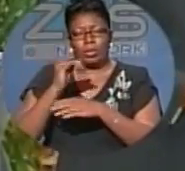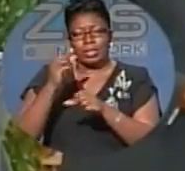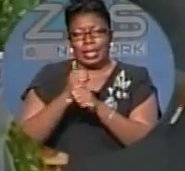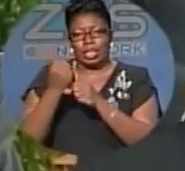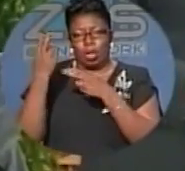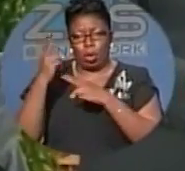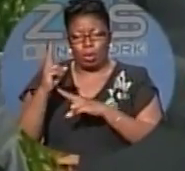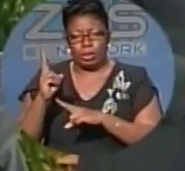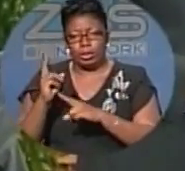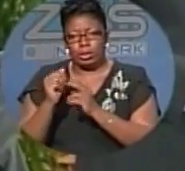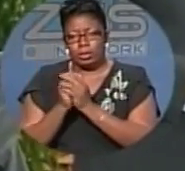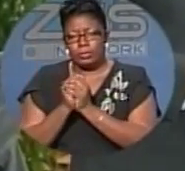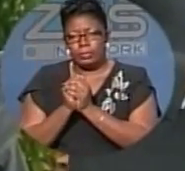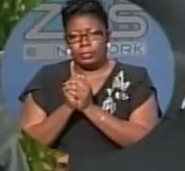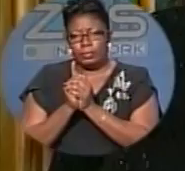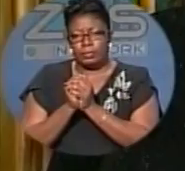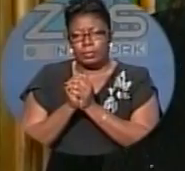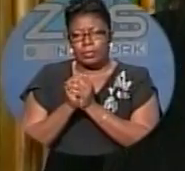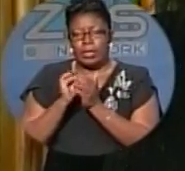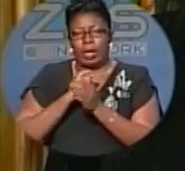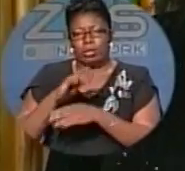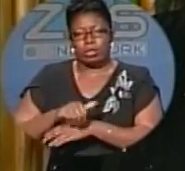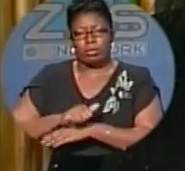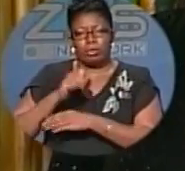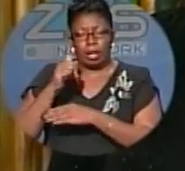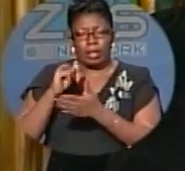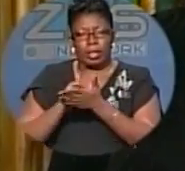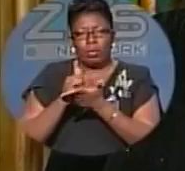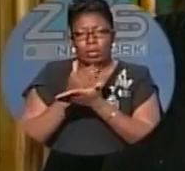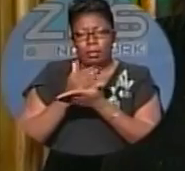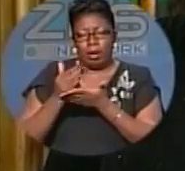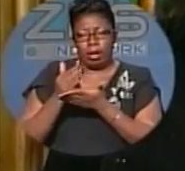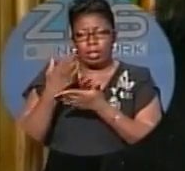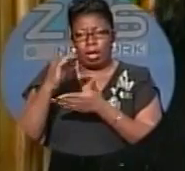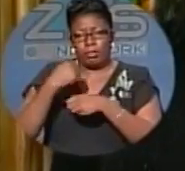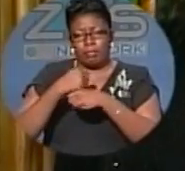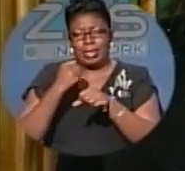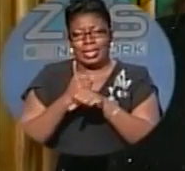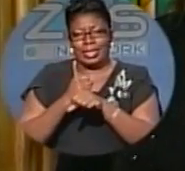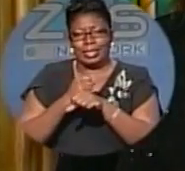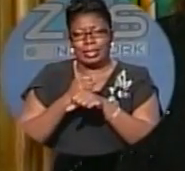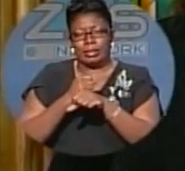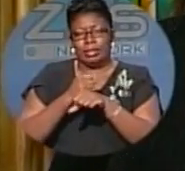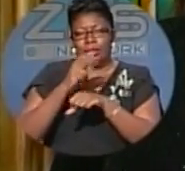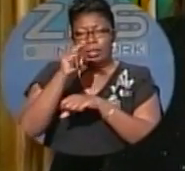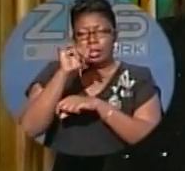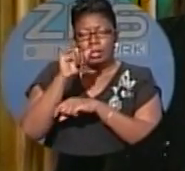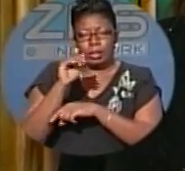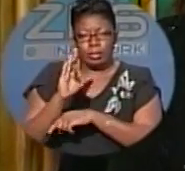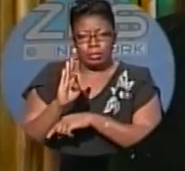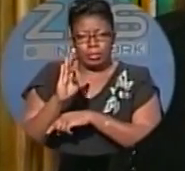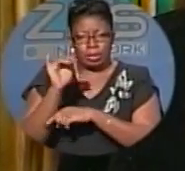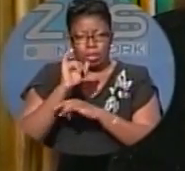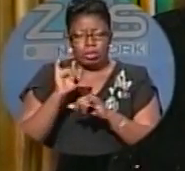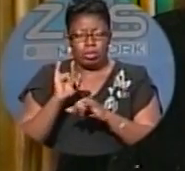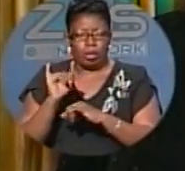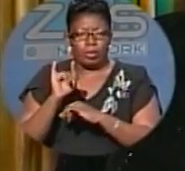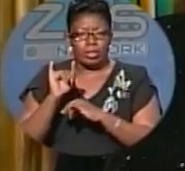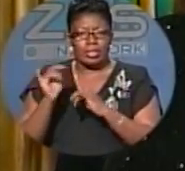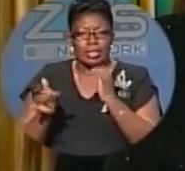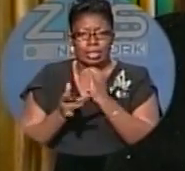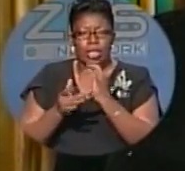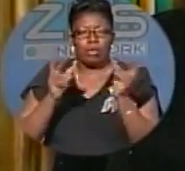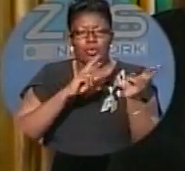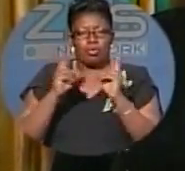especially proud of the fact that I was a part of making national insurance internet